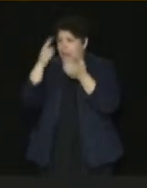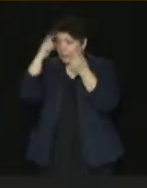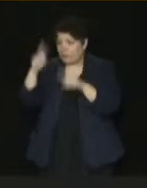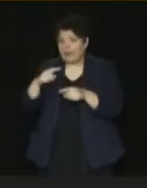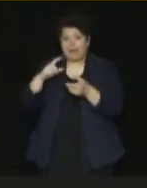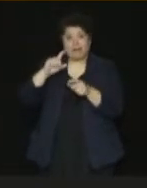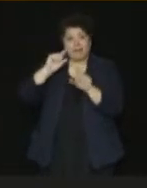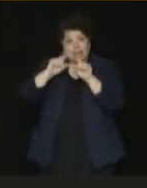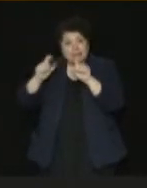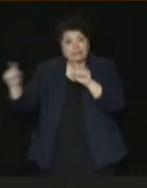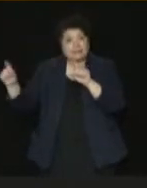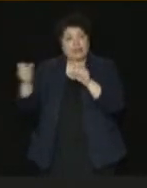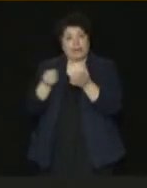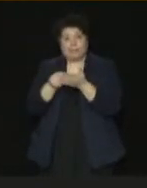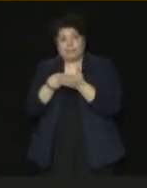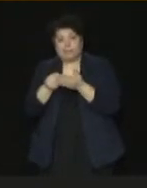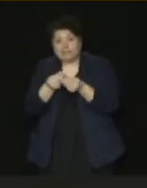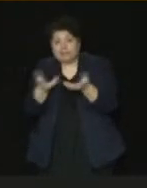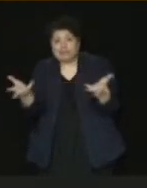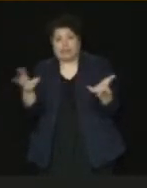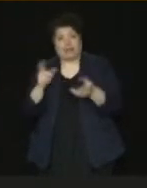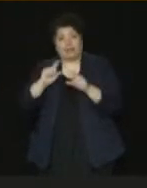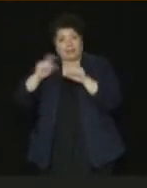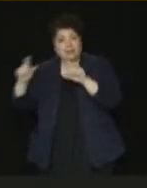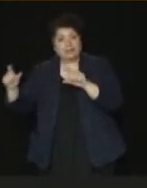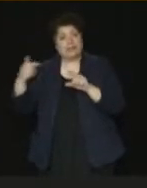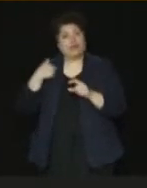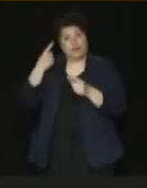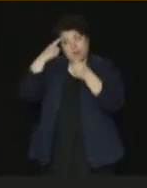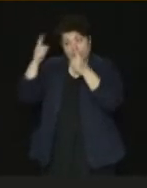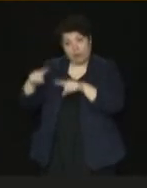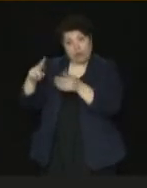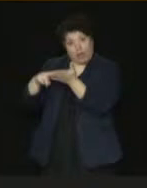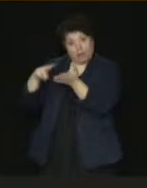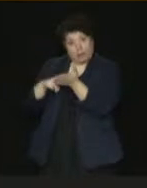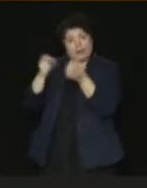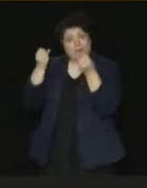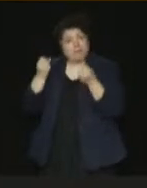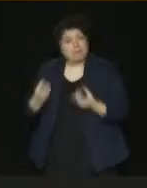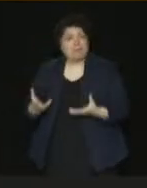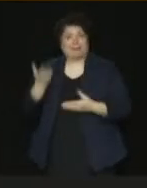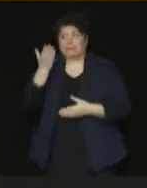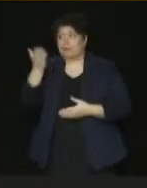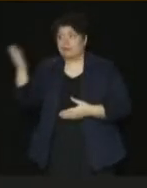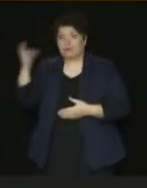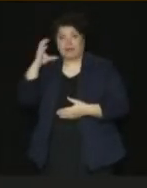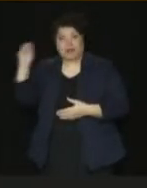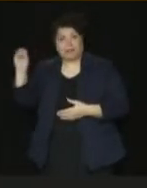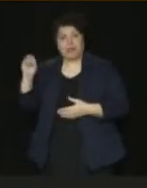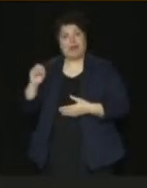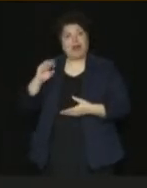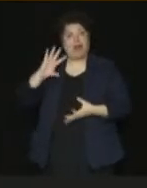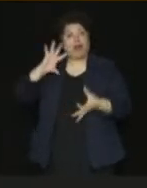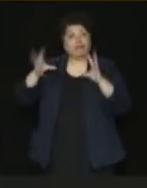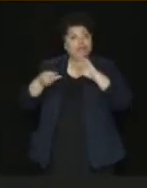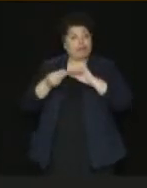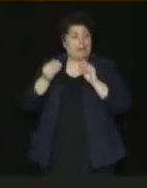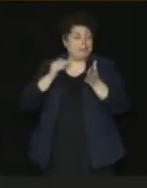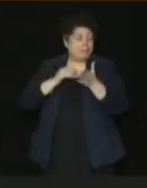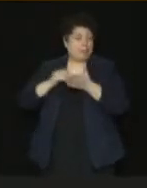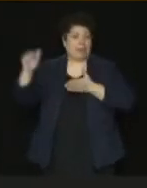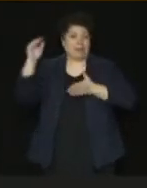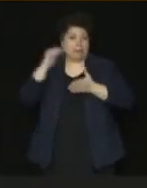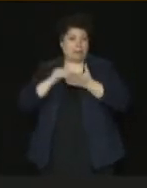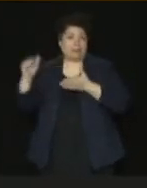why we secured as many options as possible with hundreds of millions of doses from companies around the world. And it's why